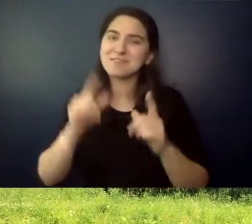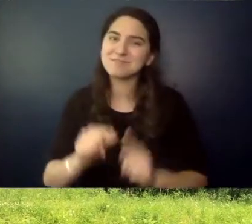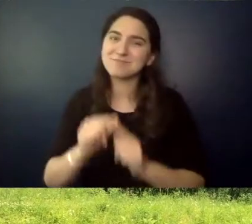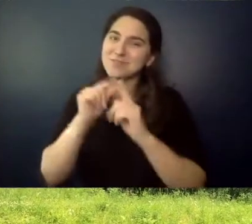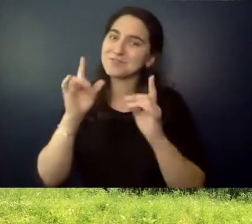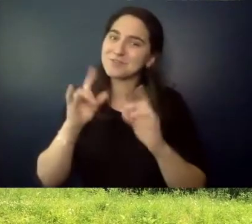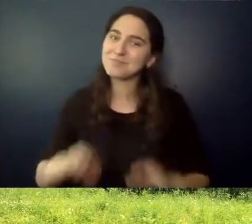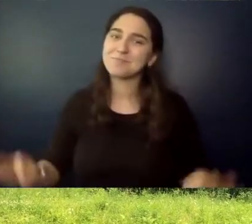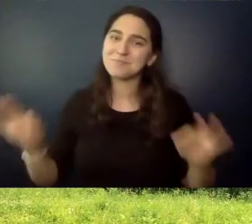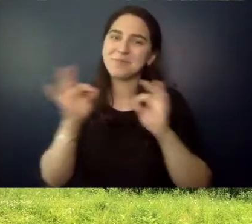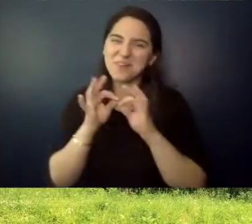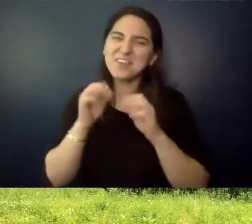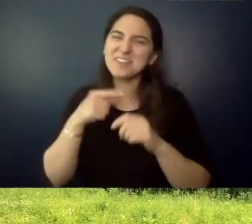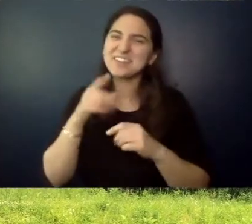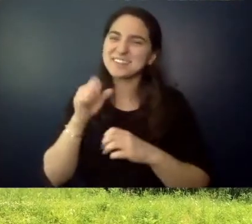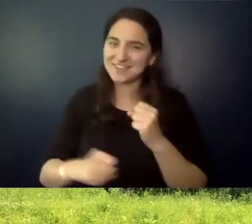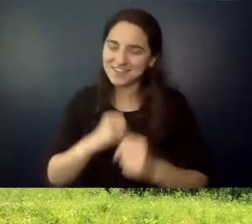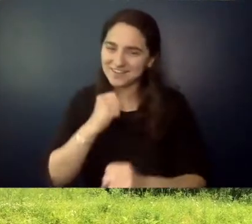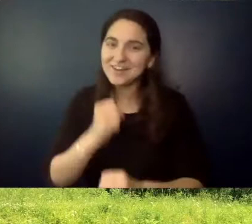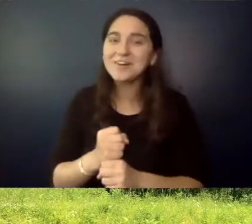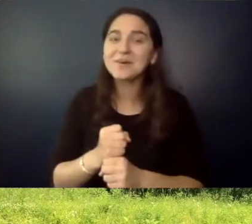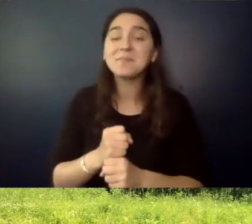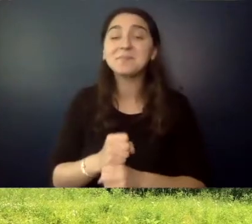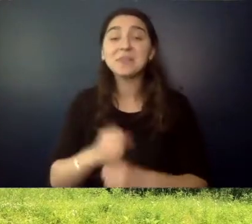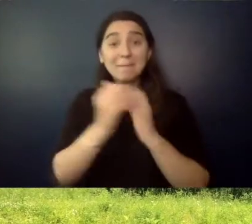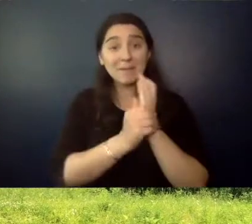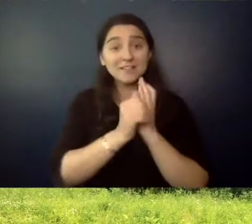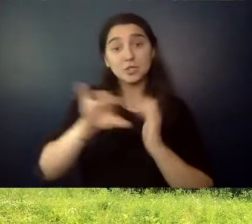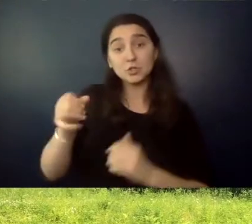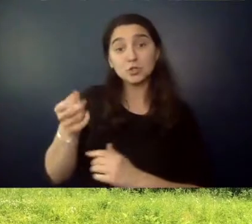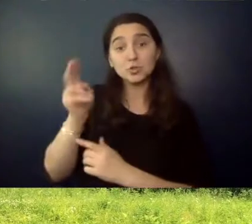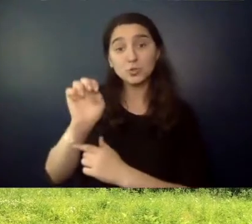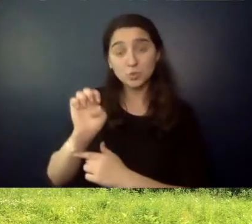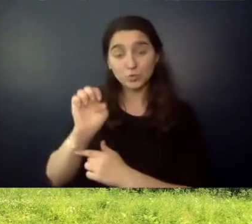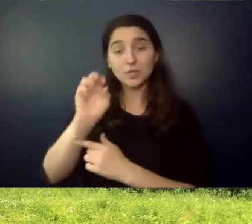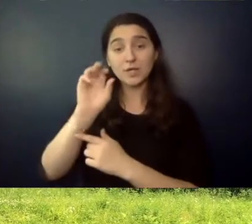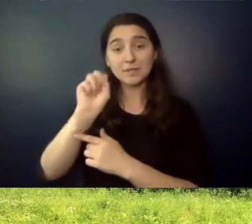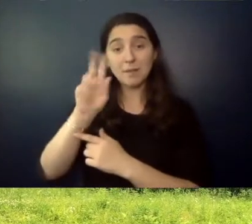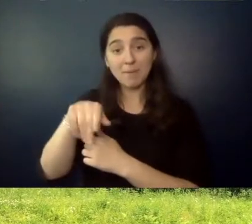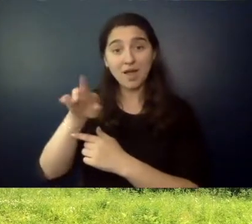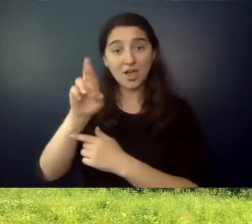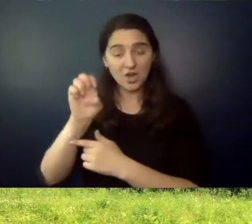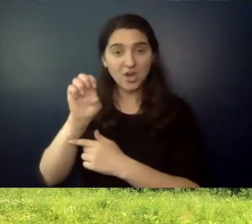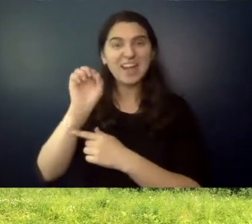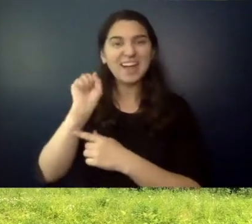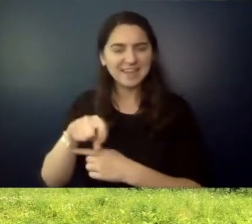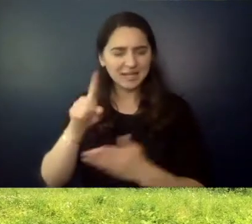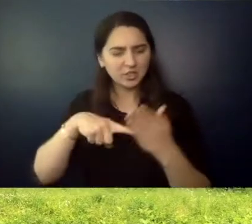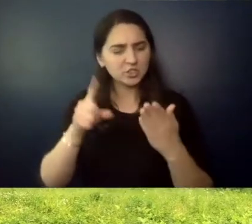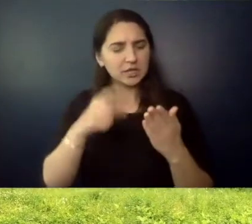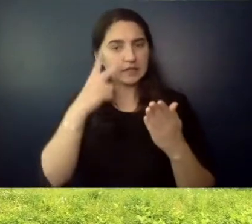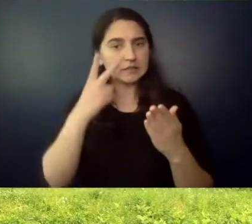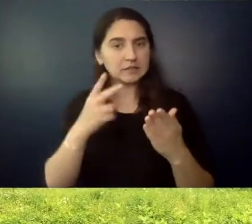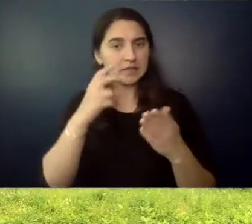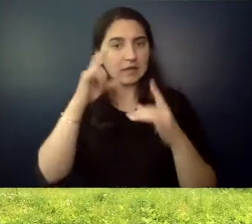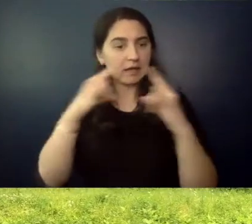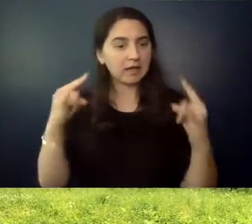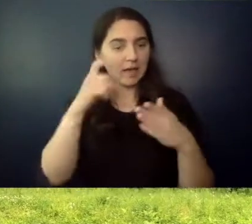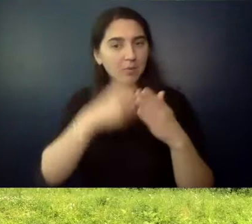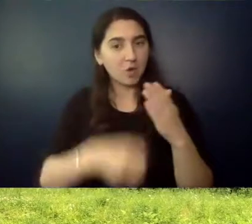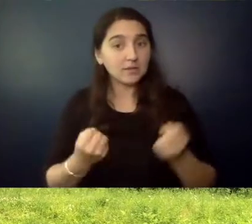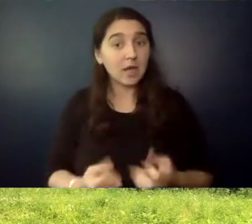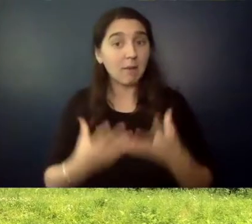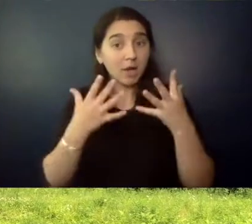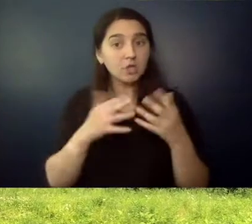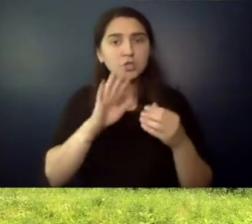especially important this year. In the June Spire, you can see what the camp costs this year and